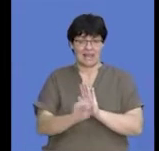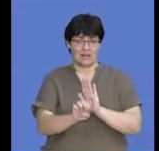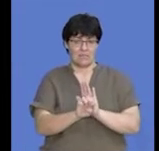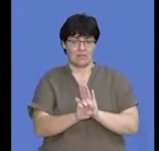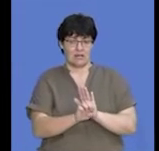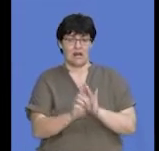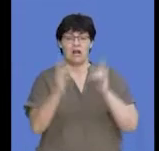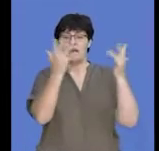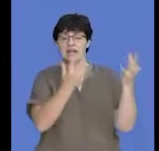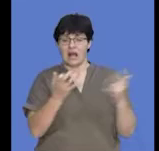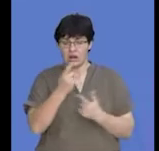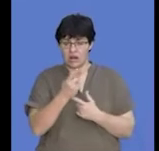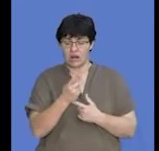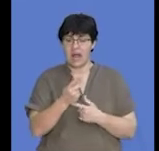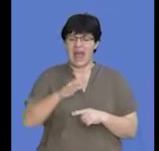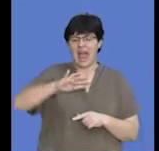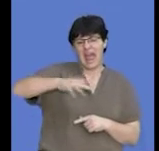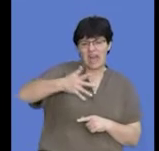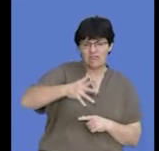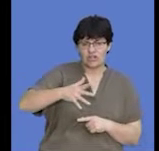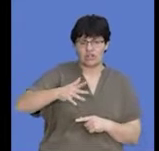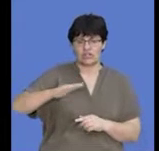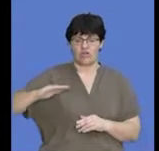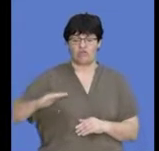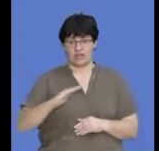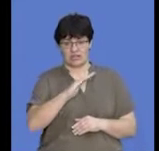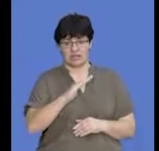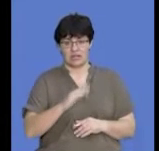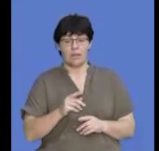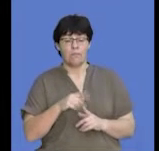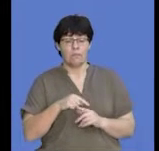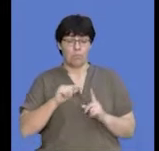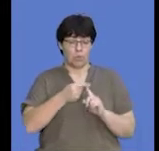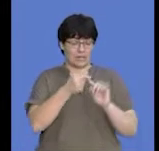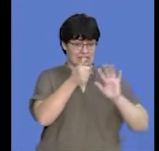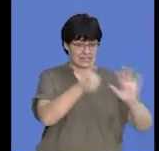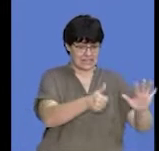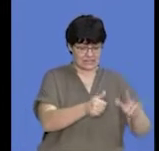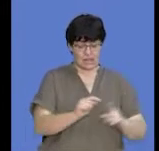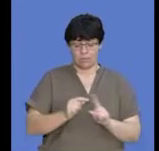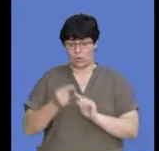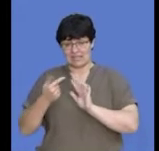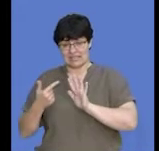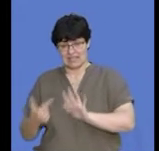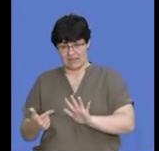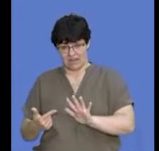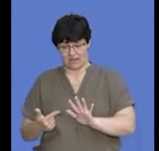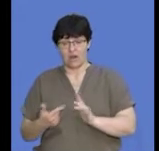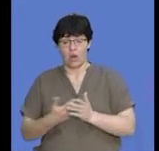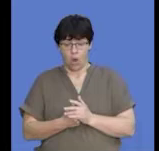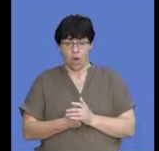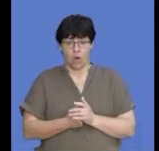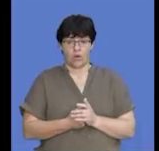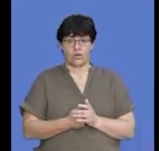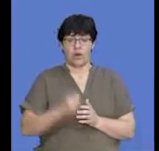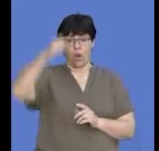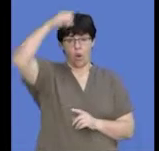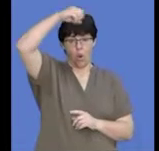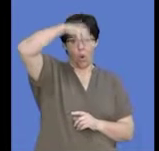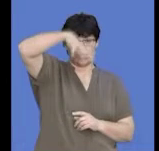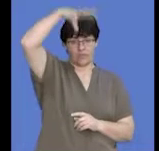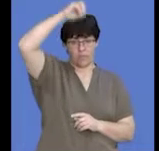example, calculate the average gradient between 0.6 and 0.7 on the orthophoto